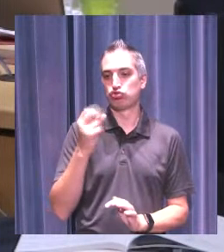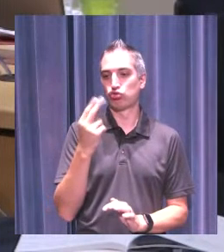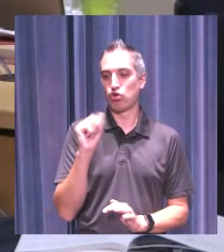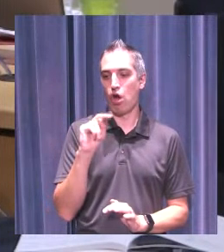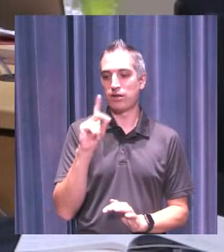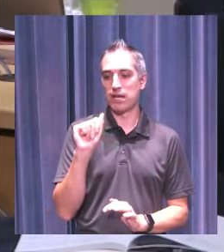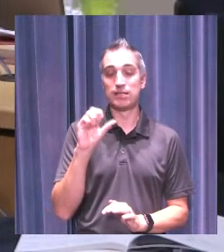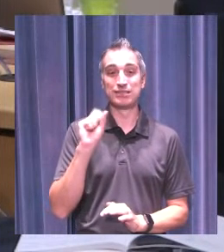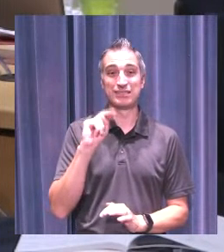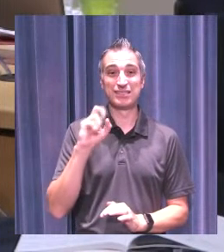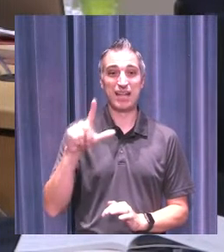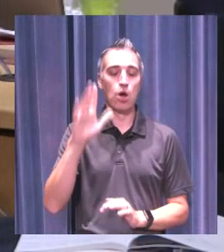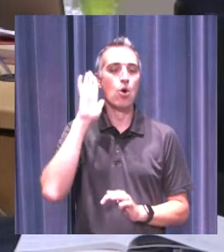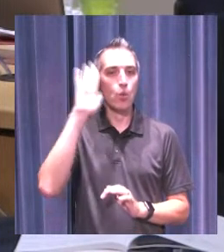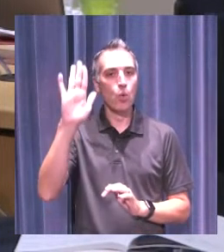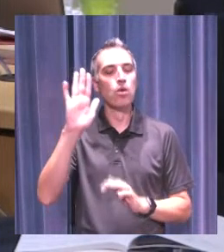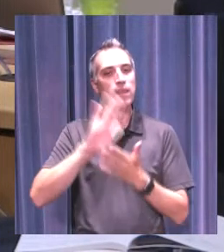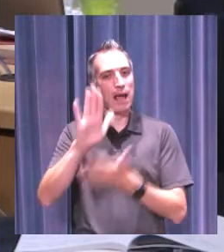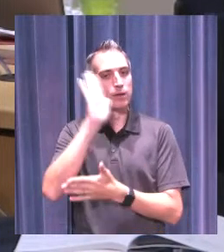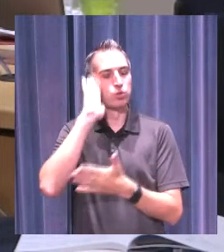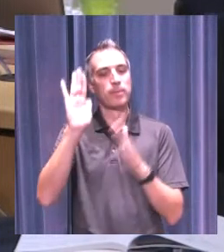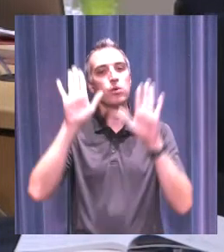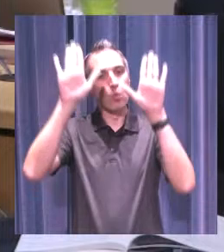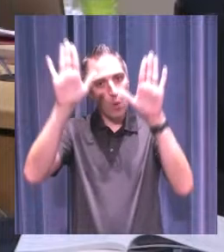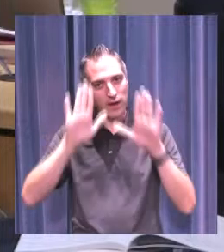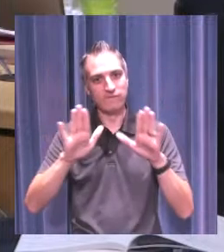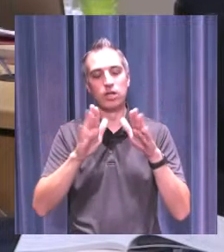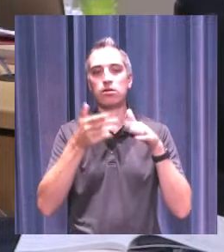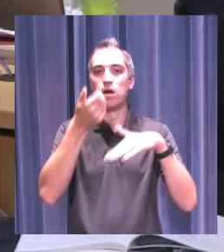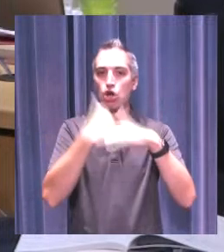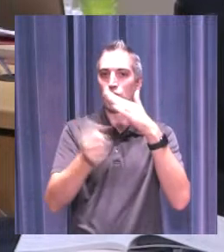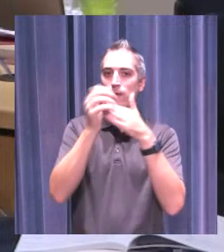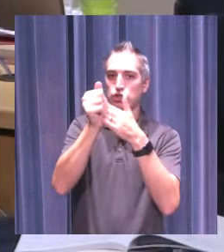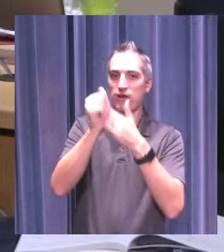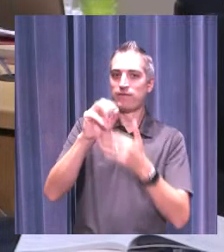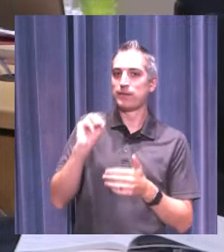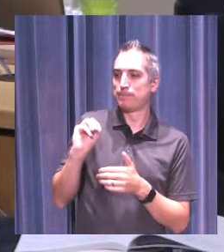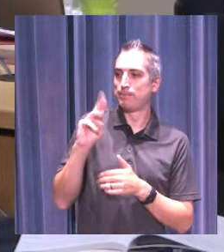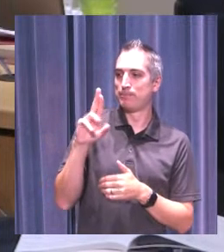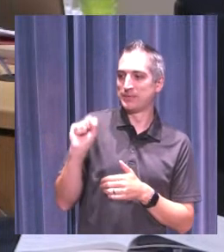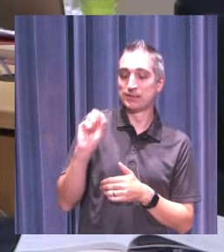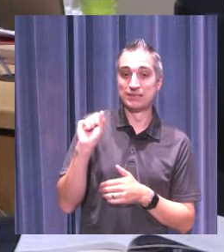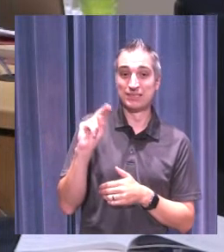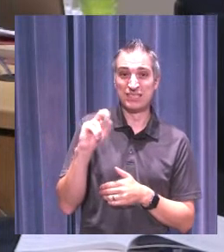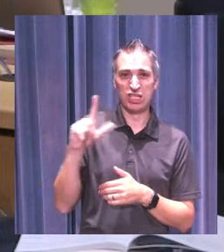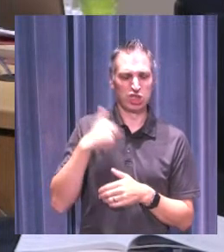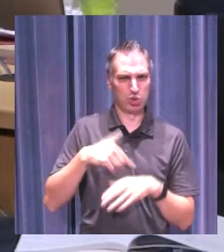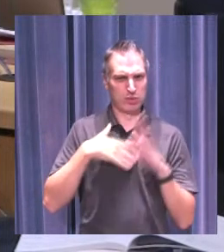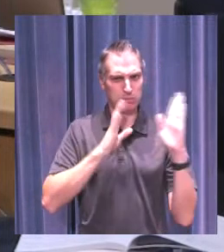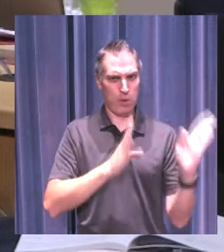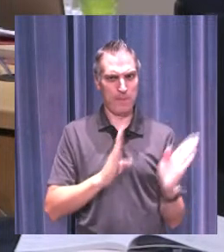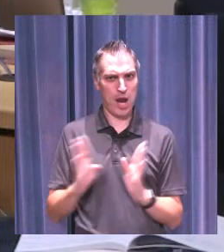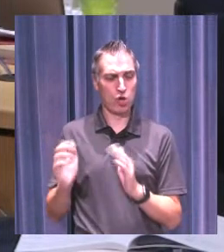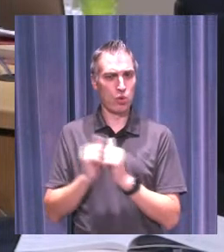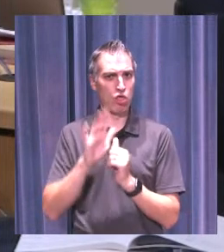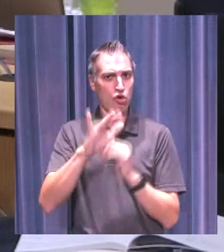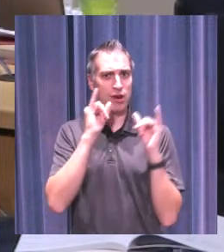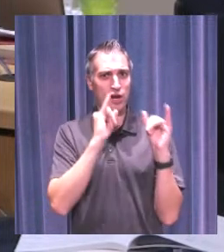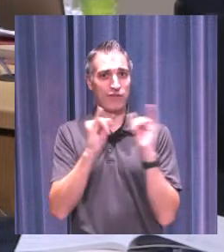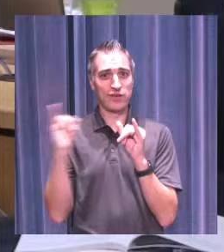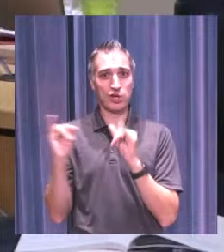will be in great hands and leadership under Ms. Snell. I was impressed with how prepared Ms. Snell was for her